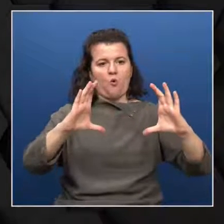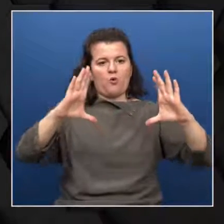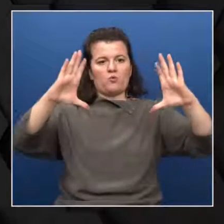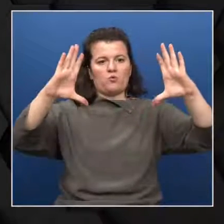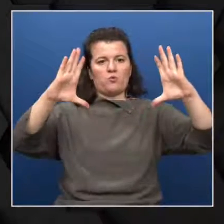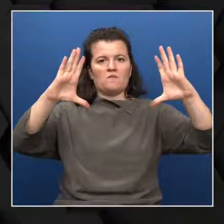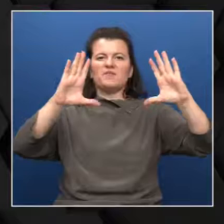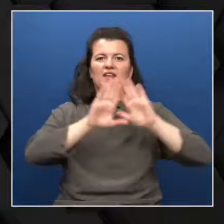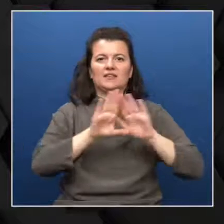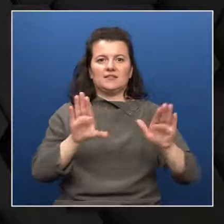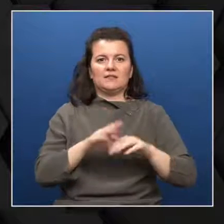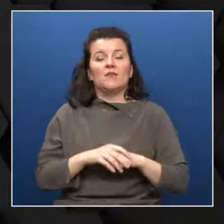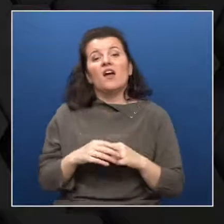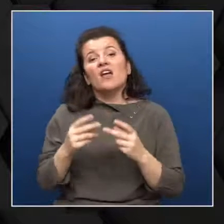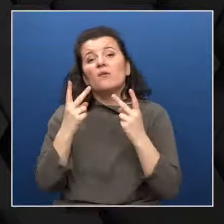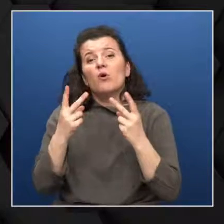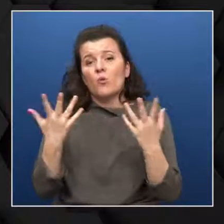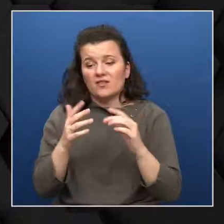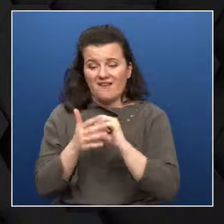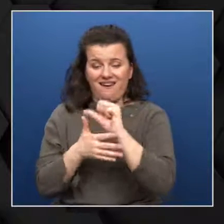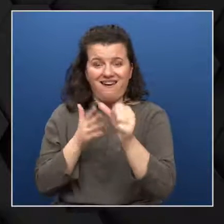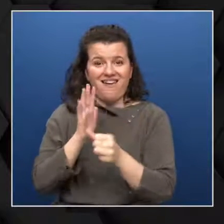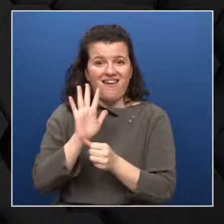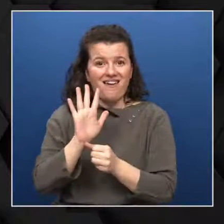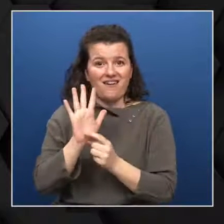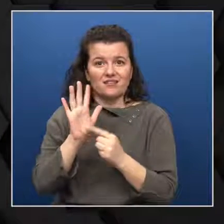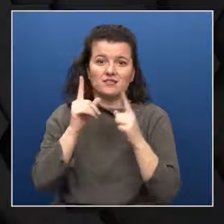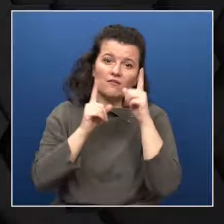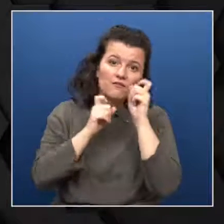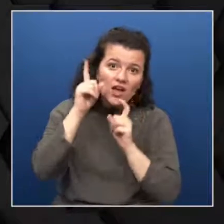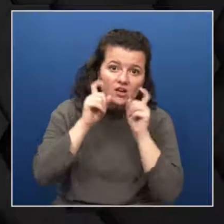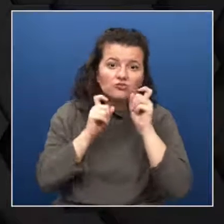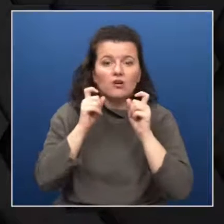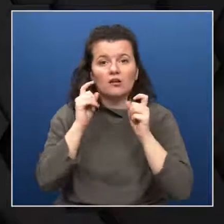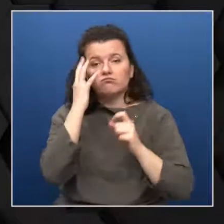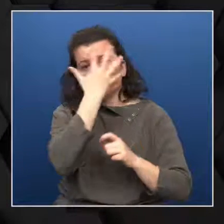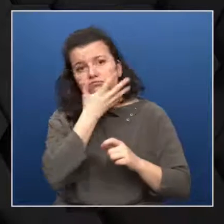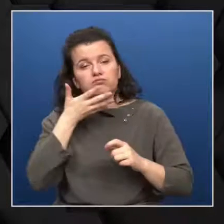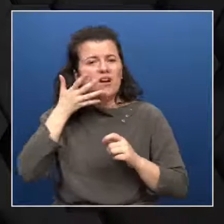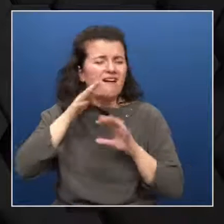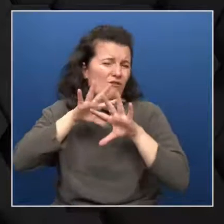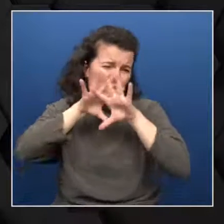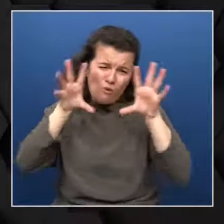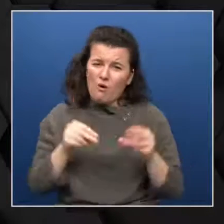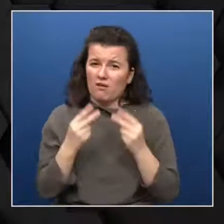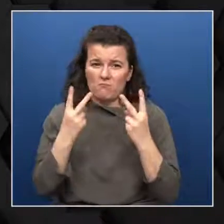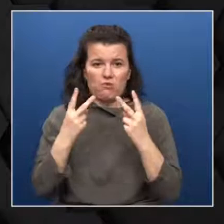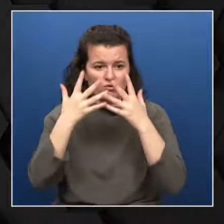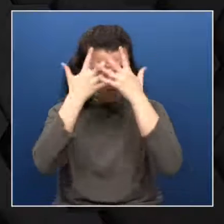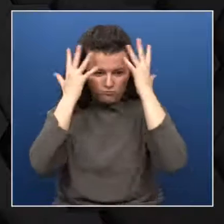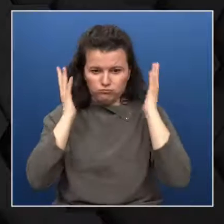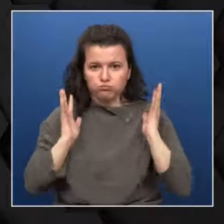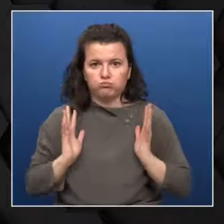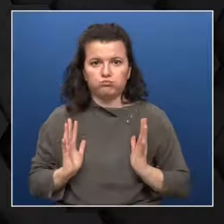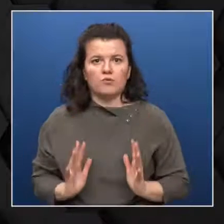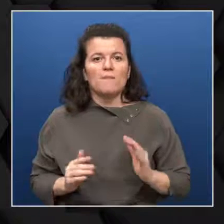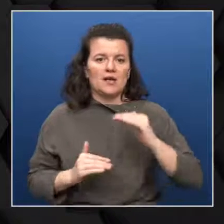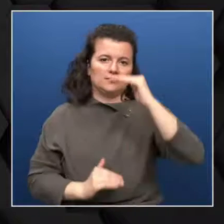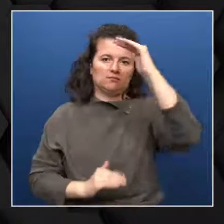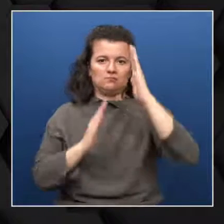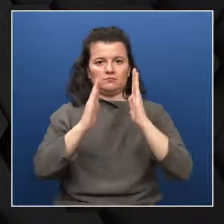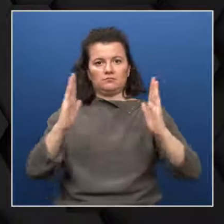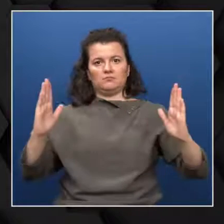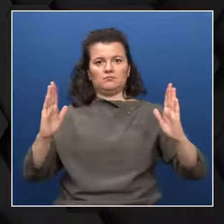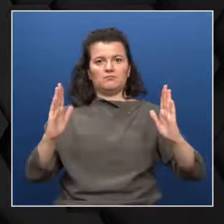fingers, the facial expression. Everything counts. So you want to have that at a